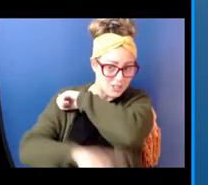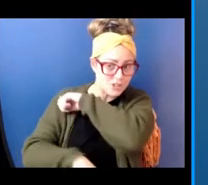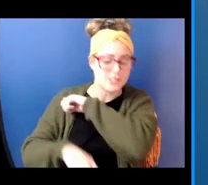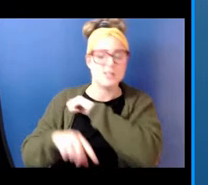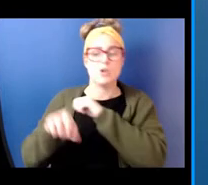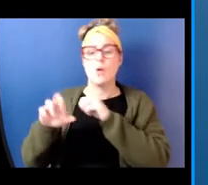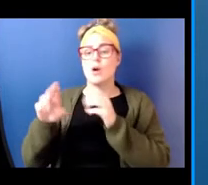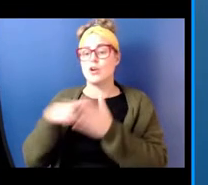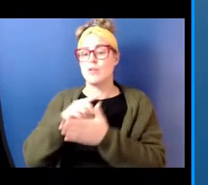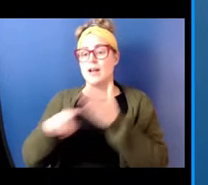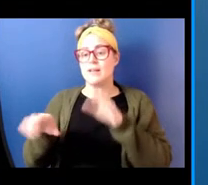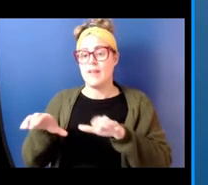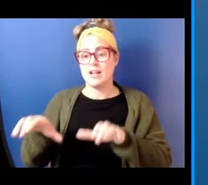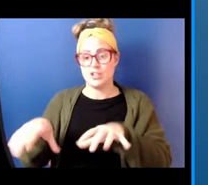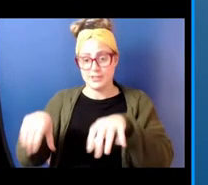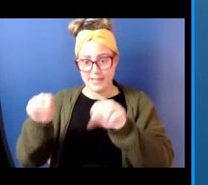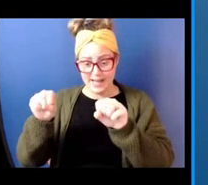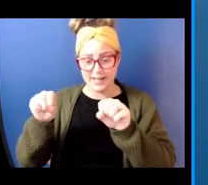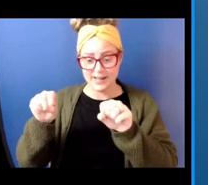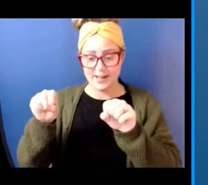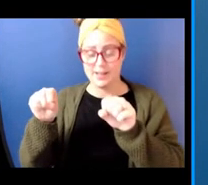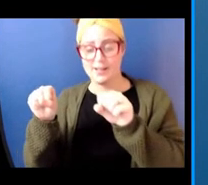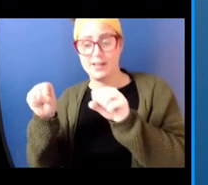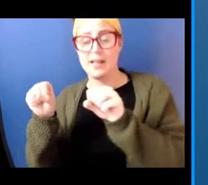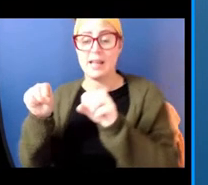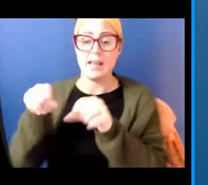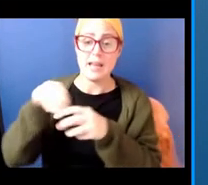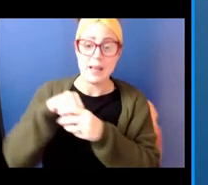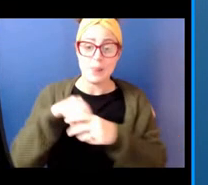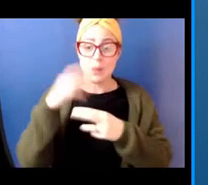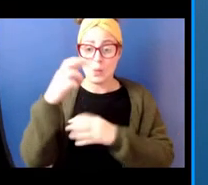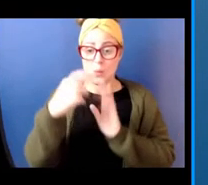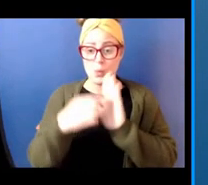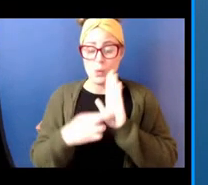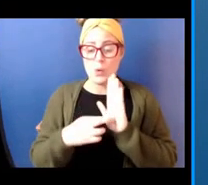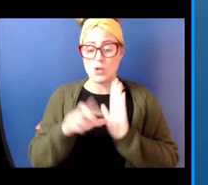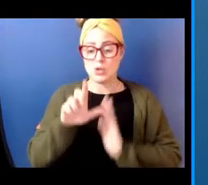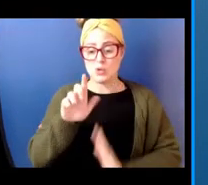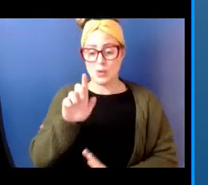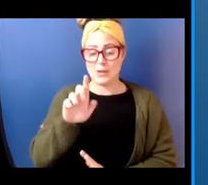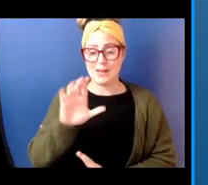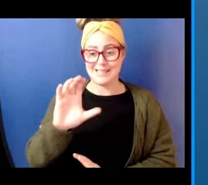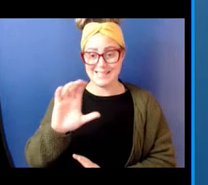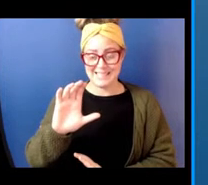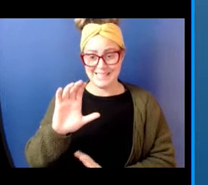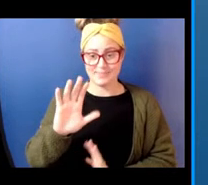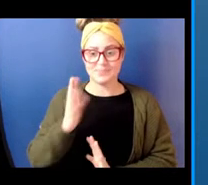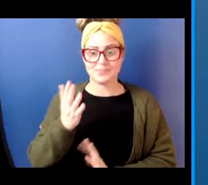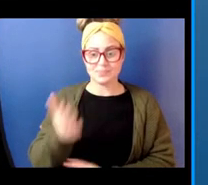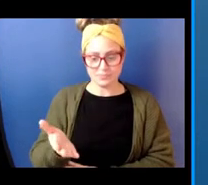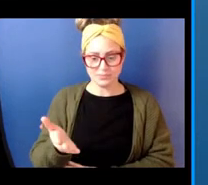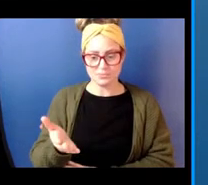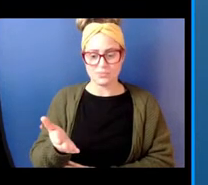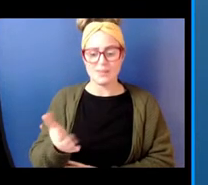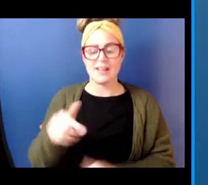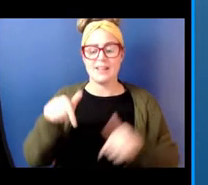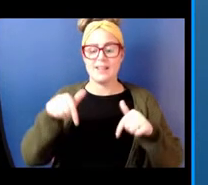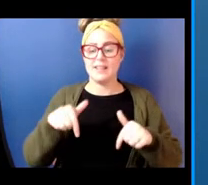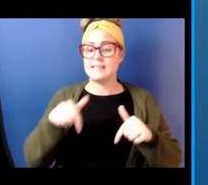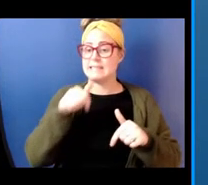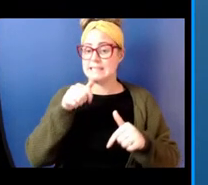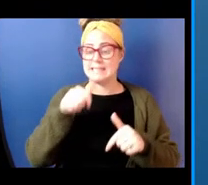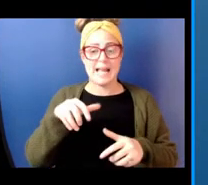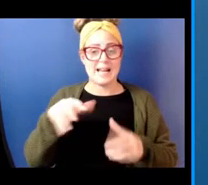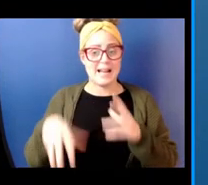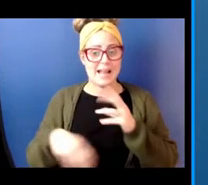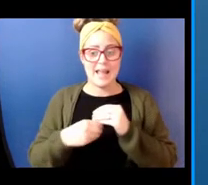contemplated in the rule 21c this does not add any